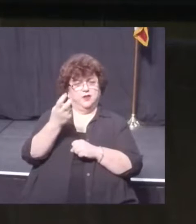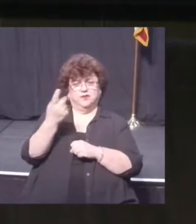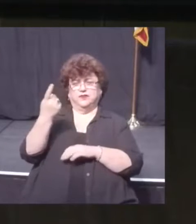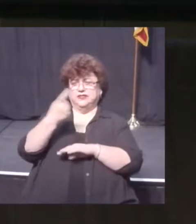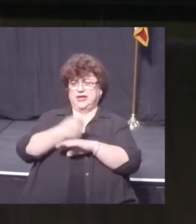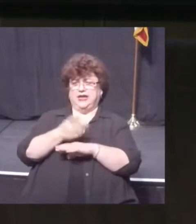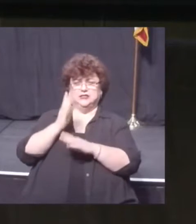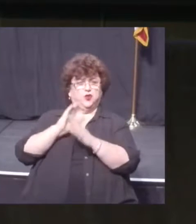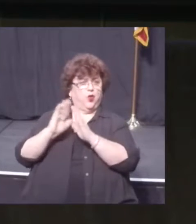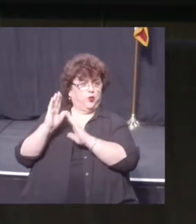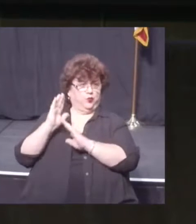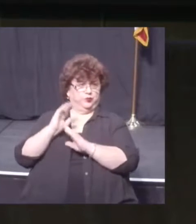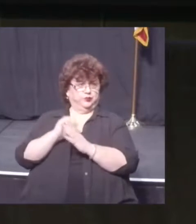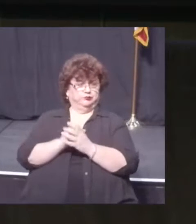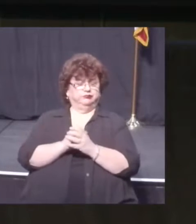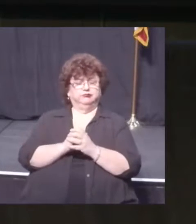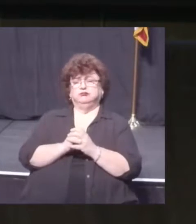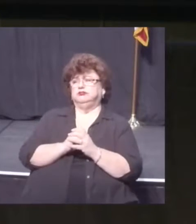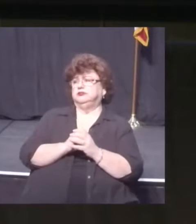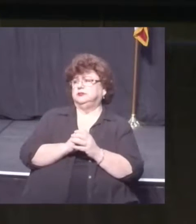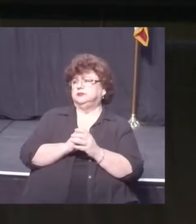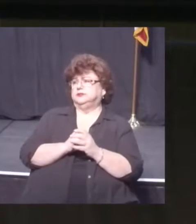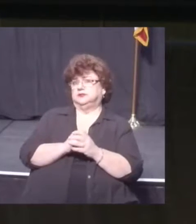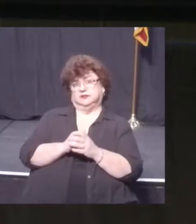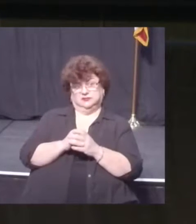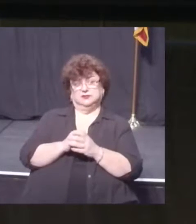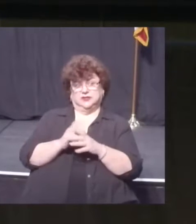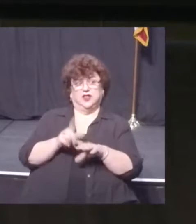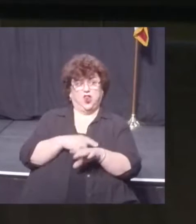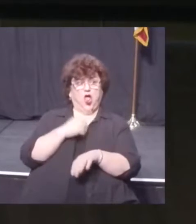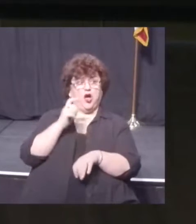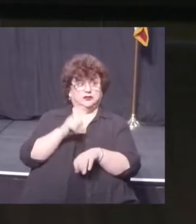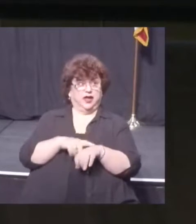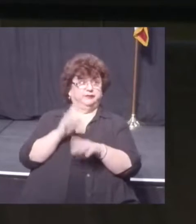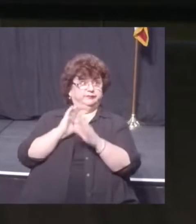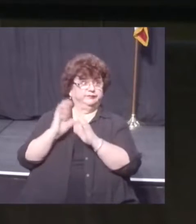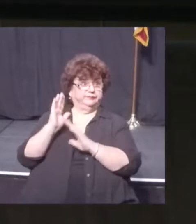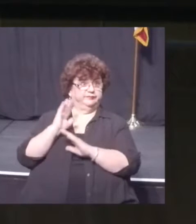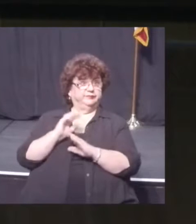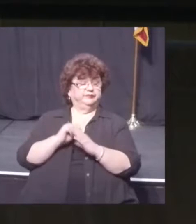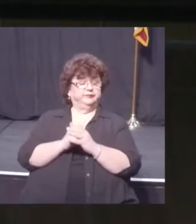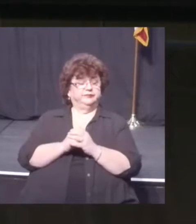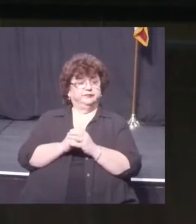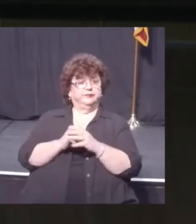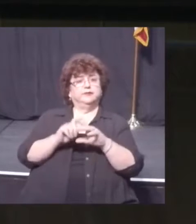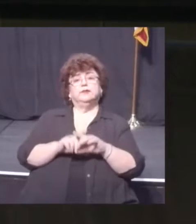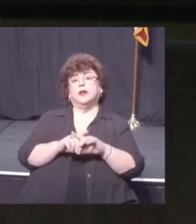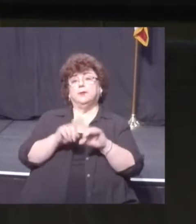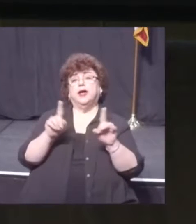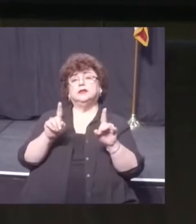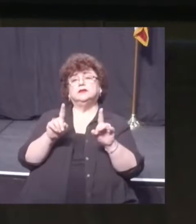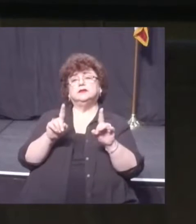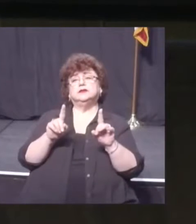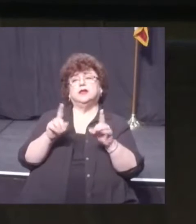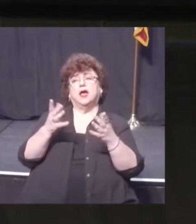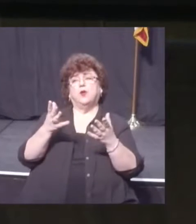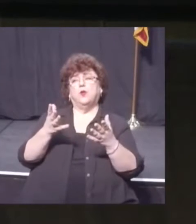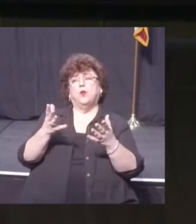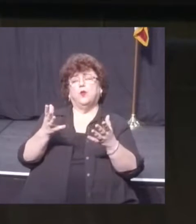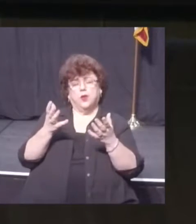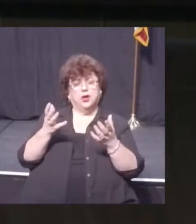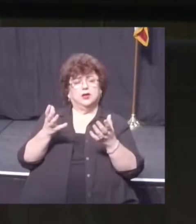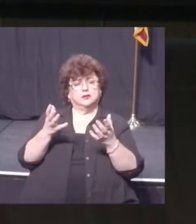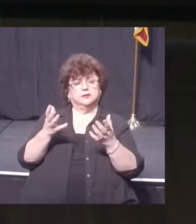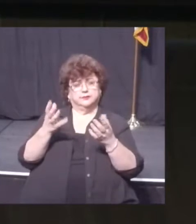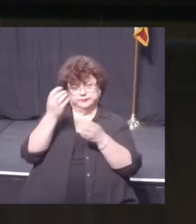212 days ago. That's a long time. But I do want to say I was